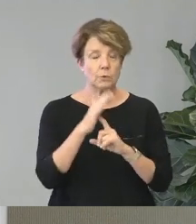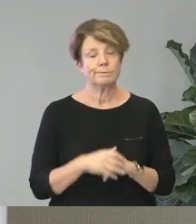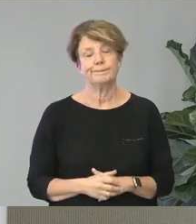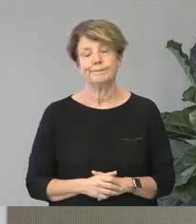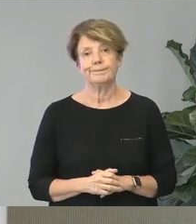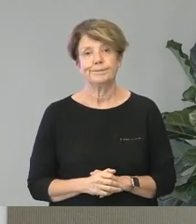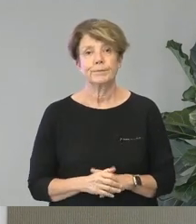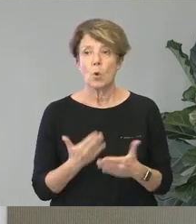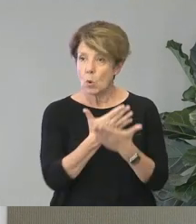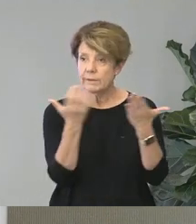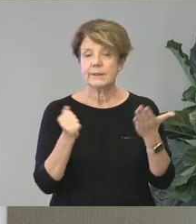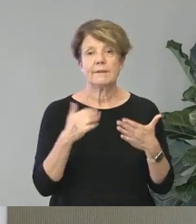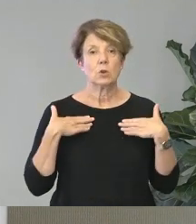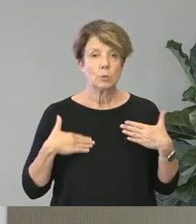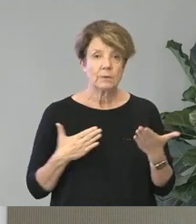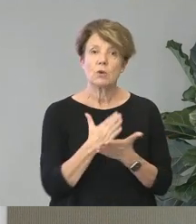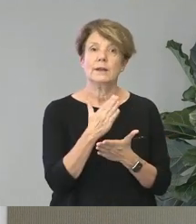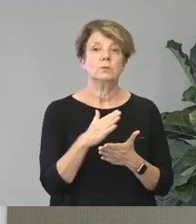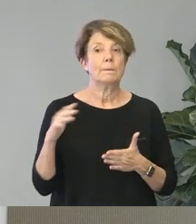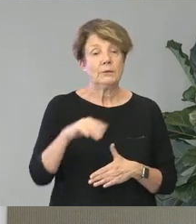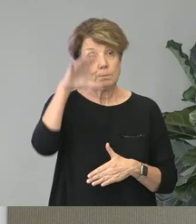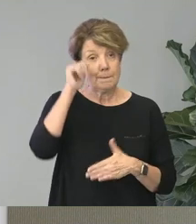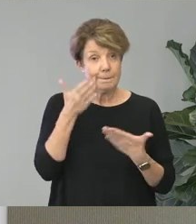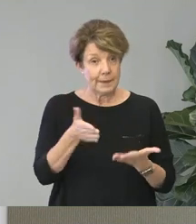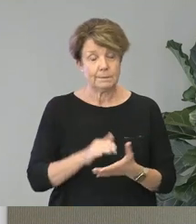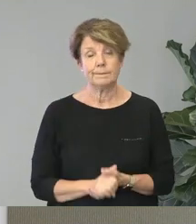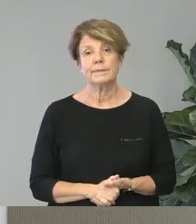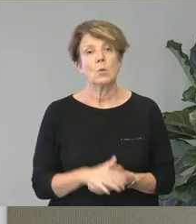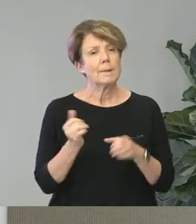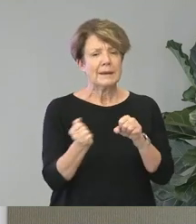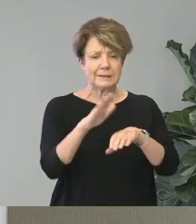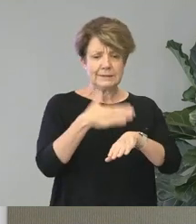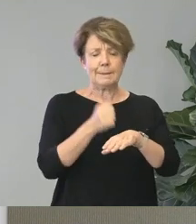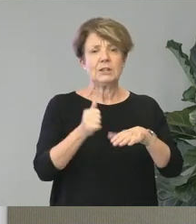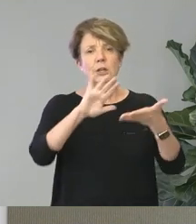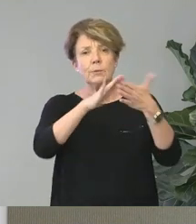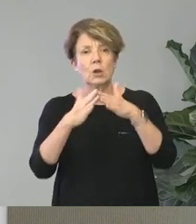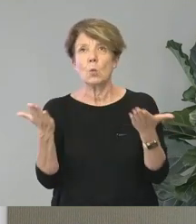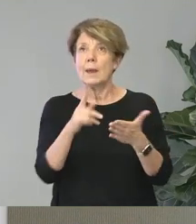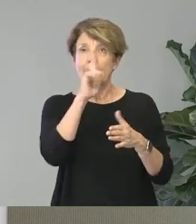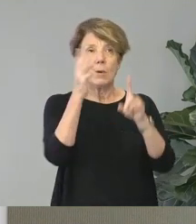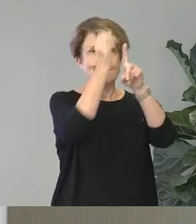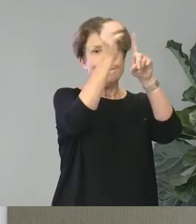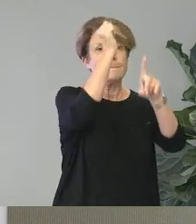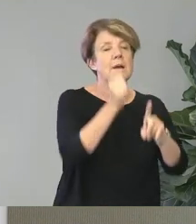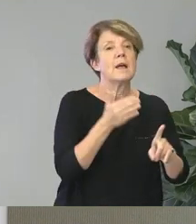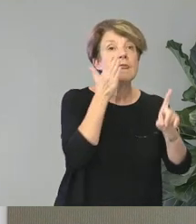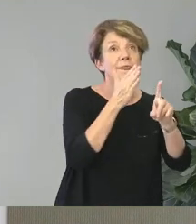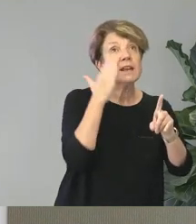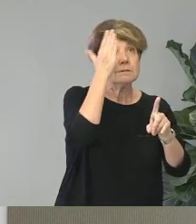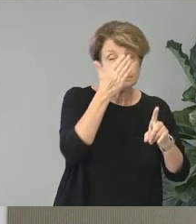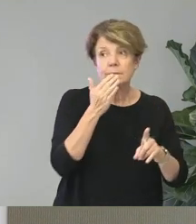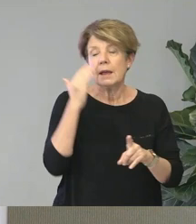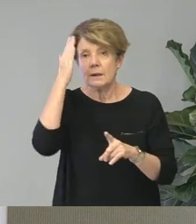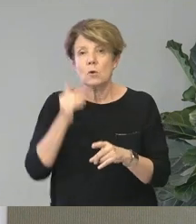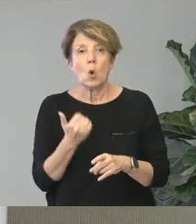Everyone has human rights and we need to remember that. And we need to create a society when everyone can fulfil their dreams and aspirations. Always was,